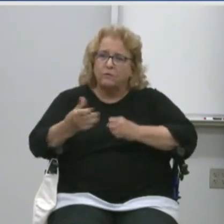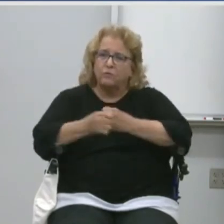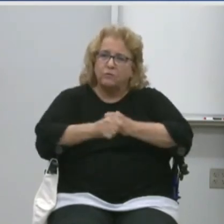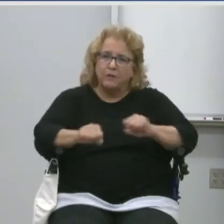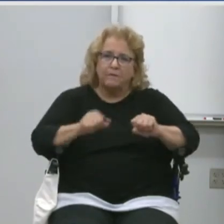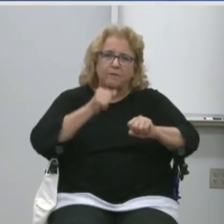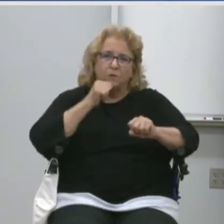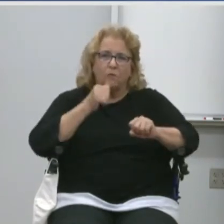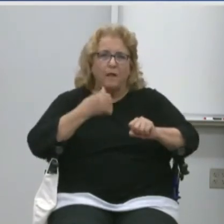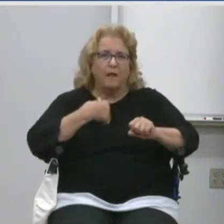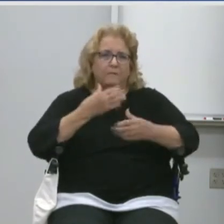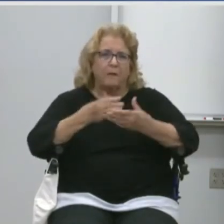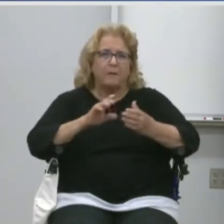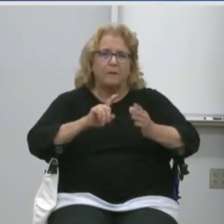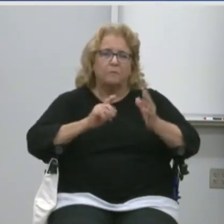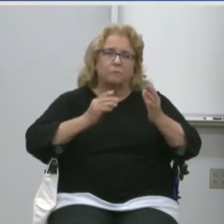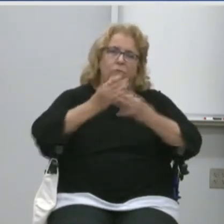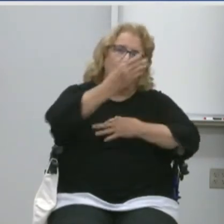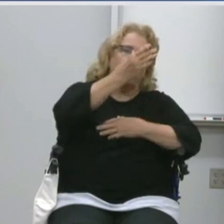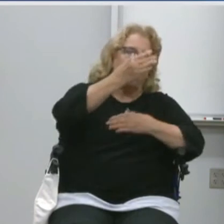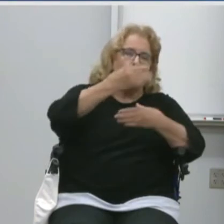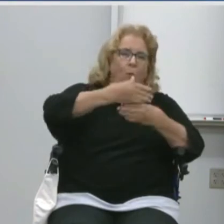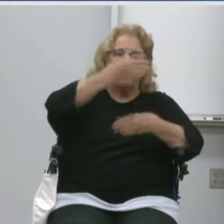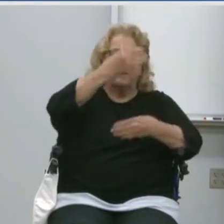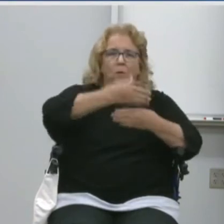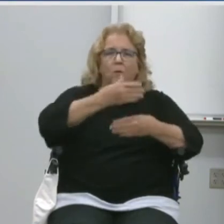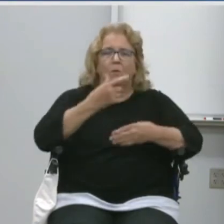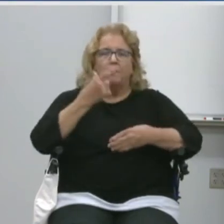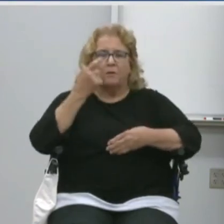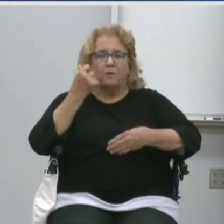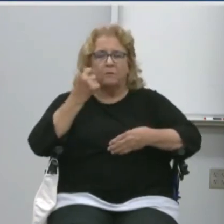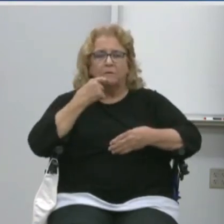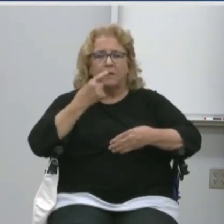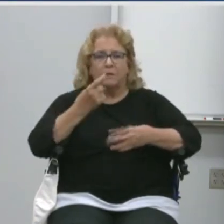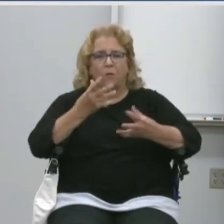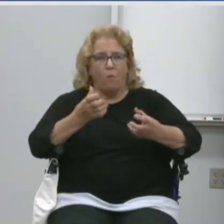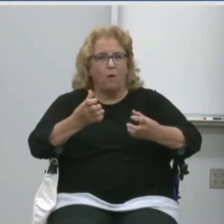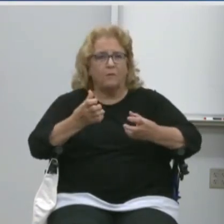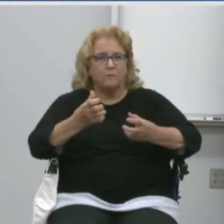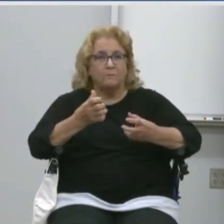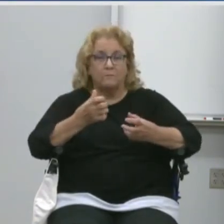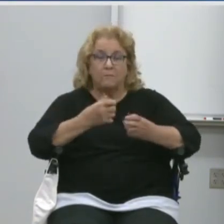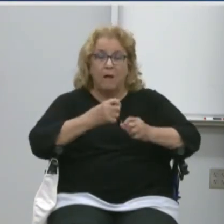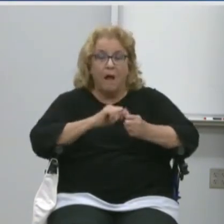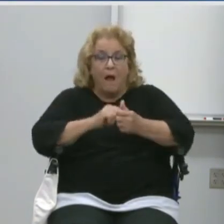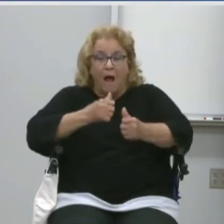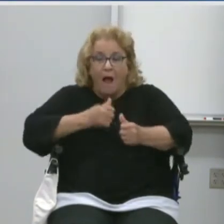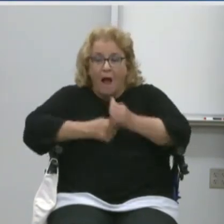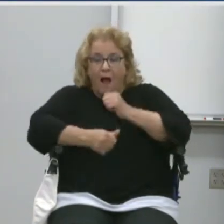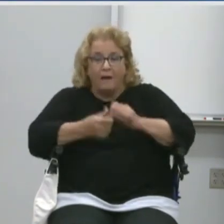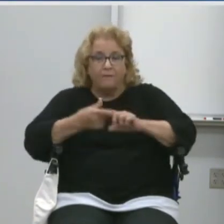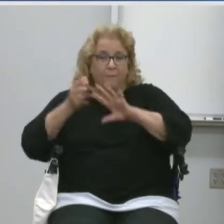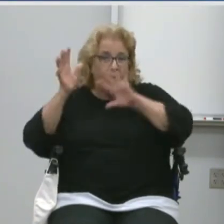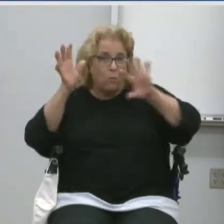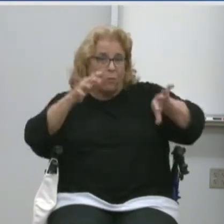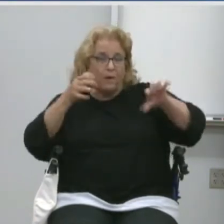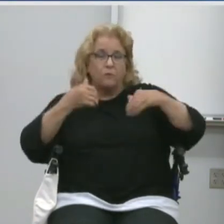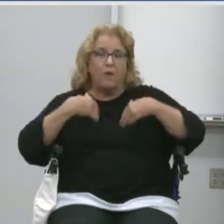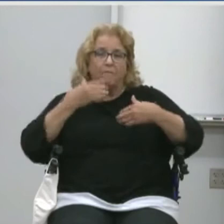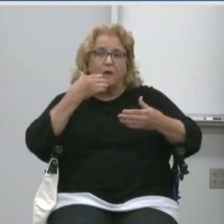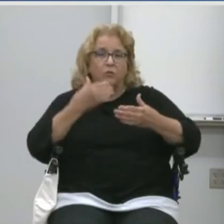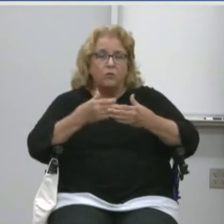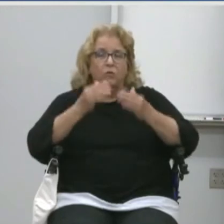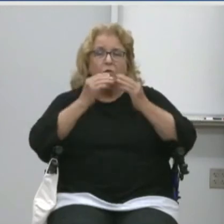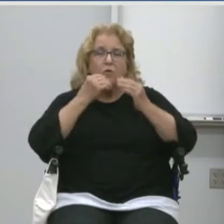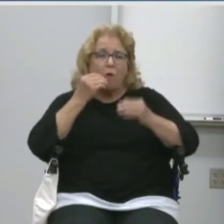don't end up with something going through a window. Because again, we always say you want to, hide from the wind. So if you have a good secure home, as Mr.